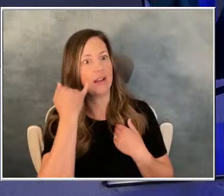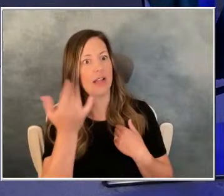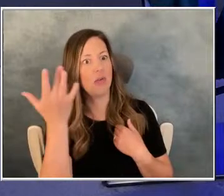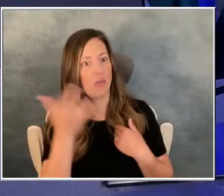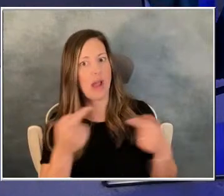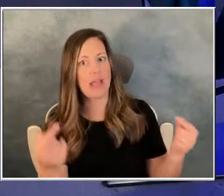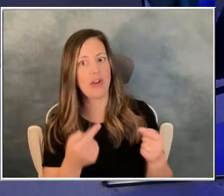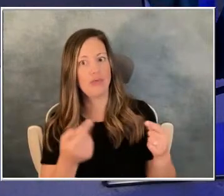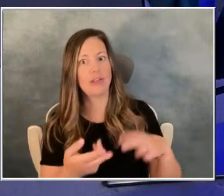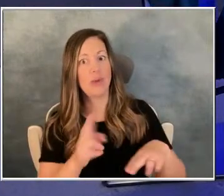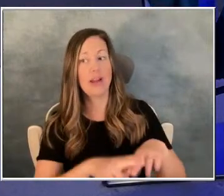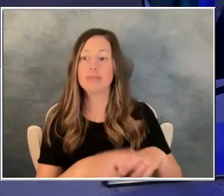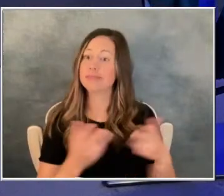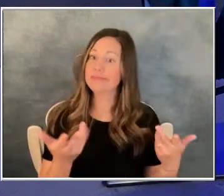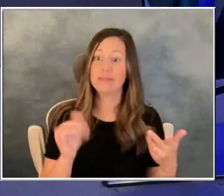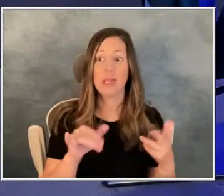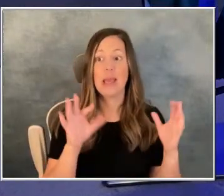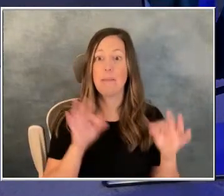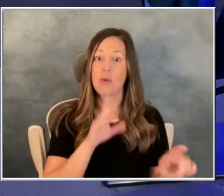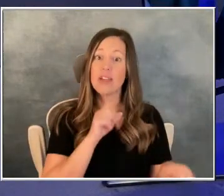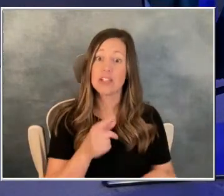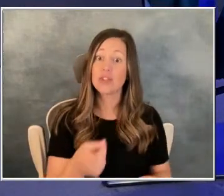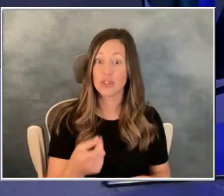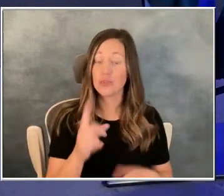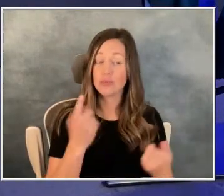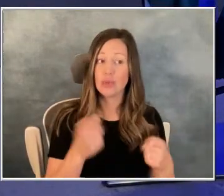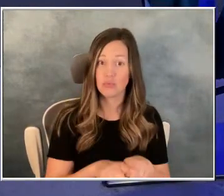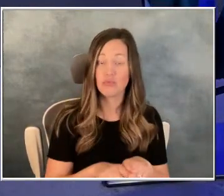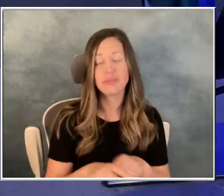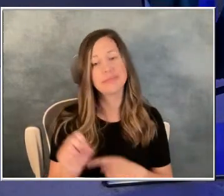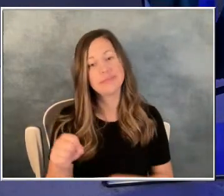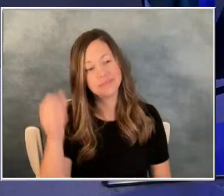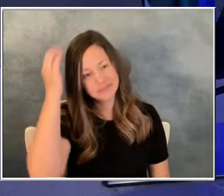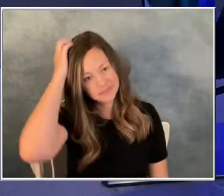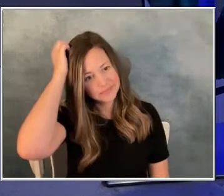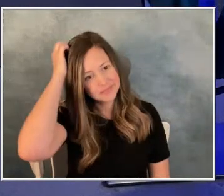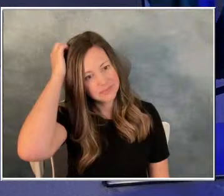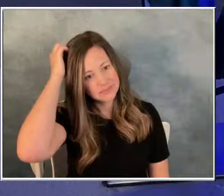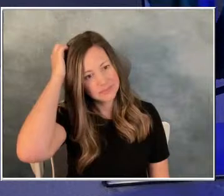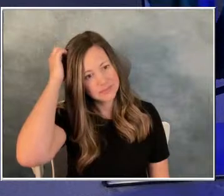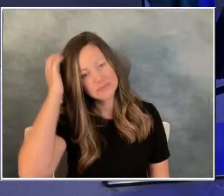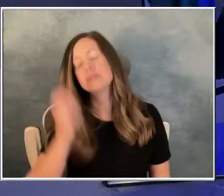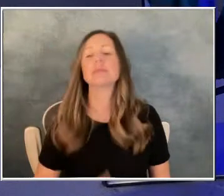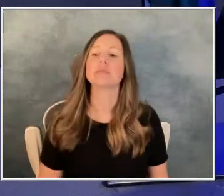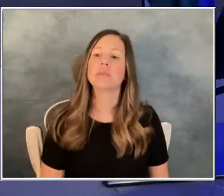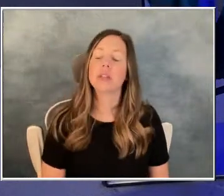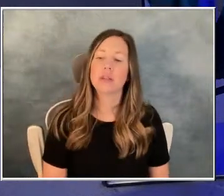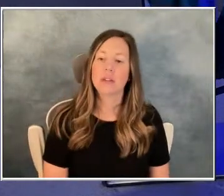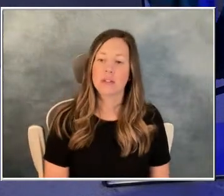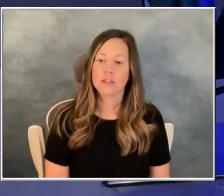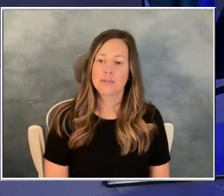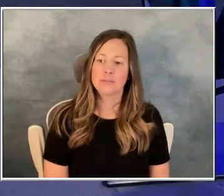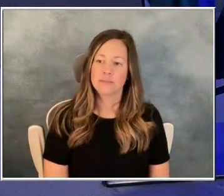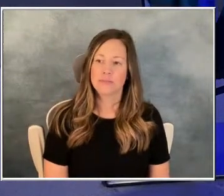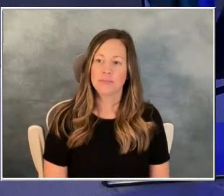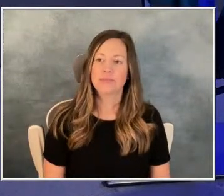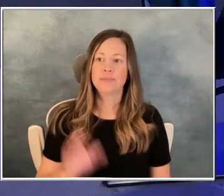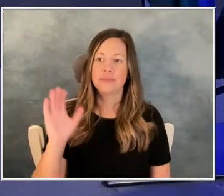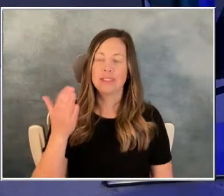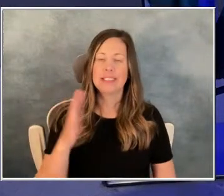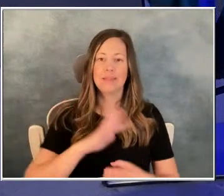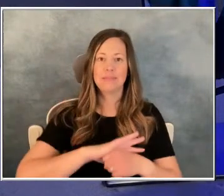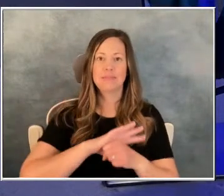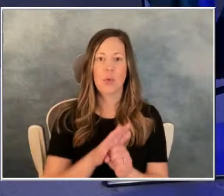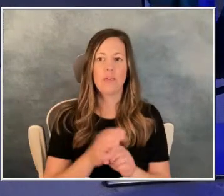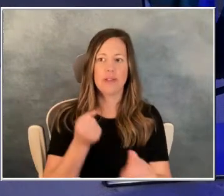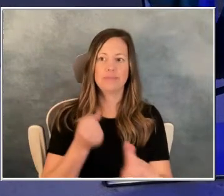it perfectly, and you're nodding your head yes, Dr. Beaver. Yeah. Seems like the pandemic caused a lot of unintended